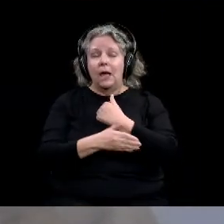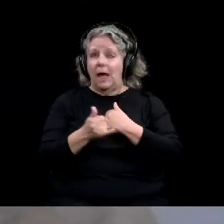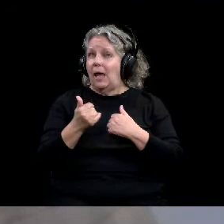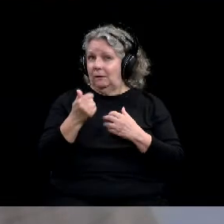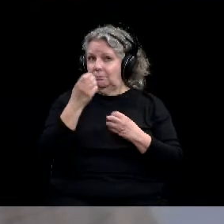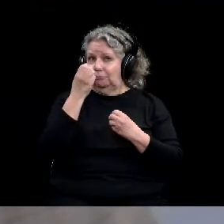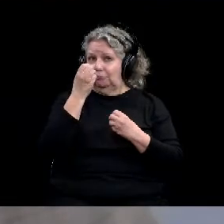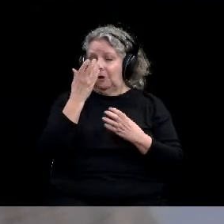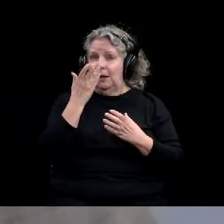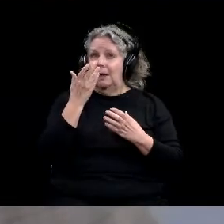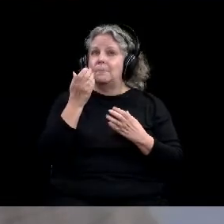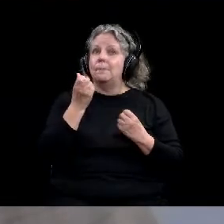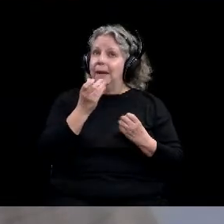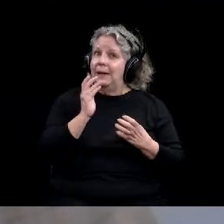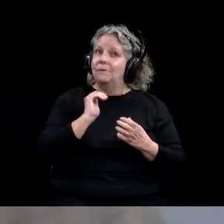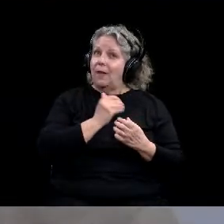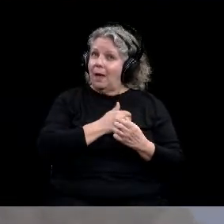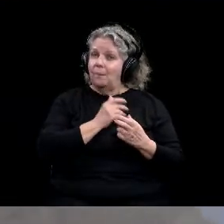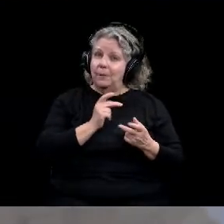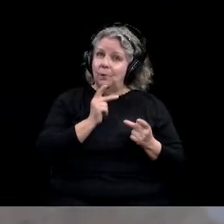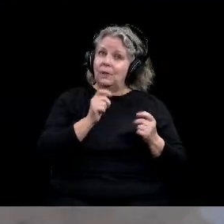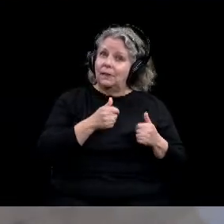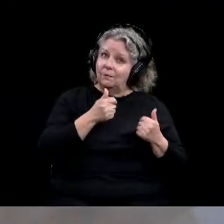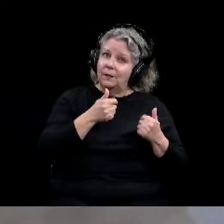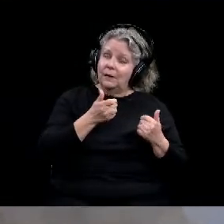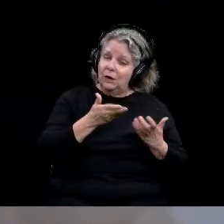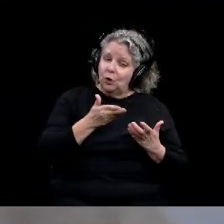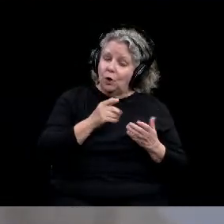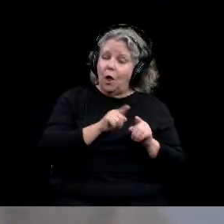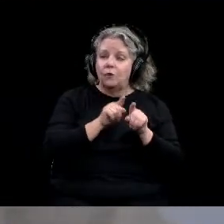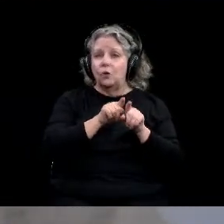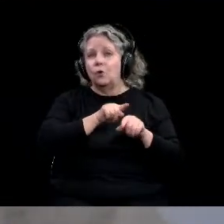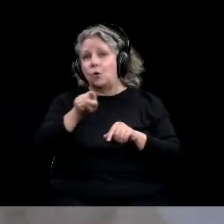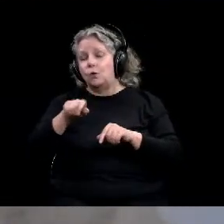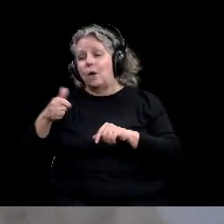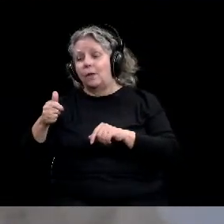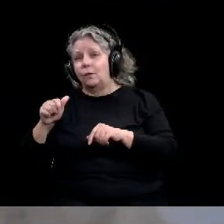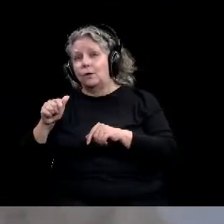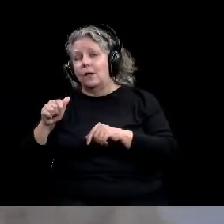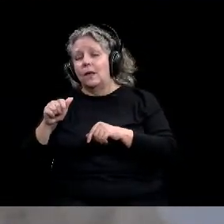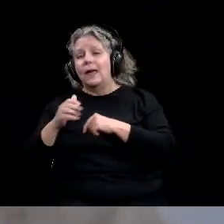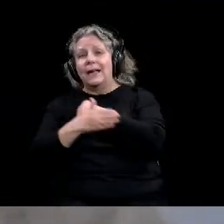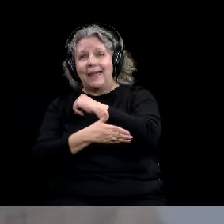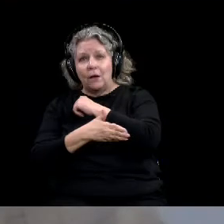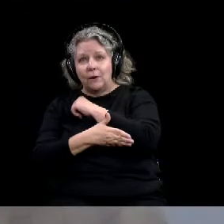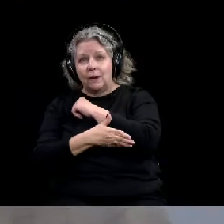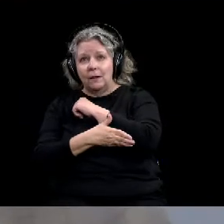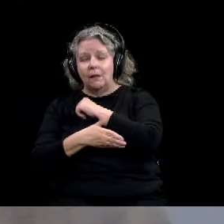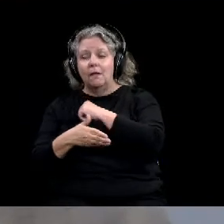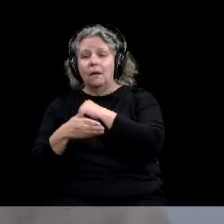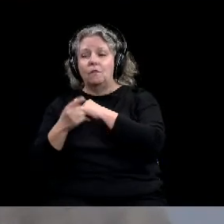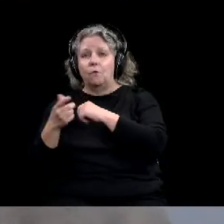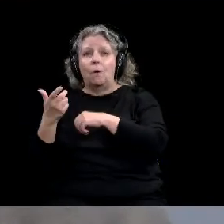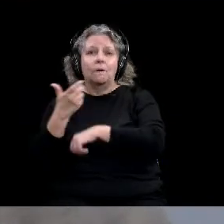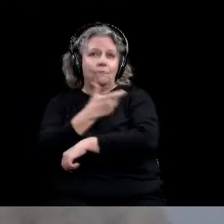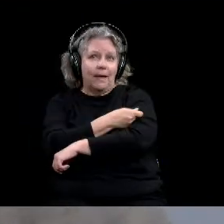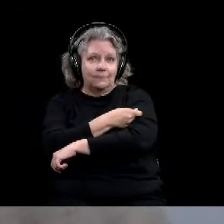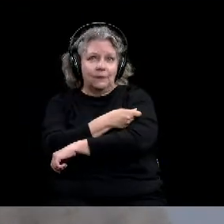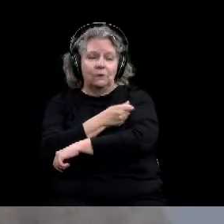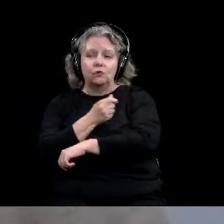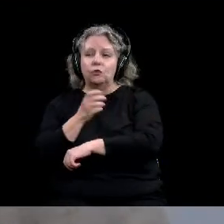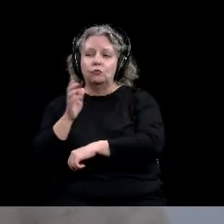to get vaccines as well, just in search of an opportunity to get the vaccine as quick as